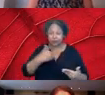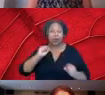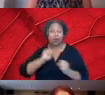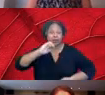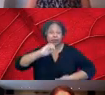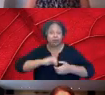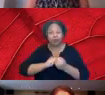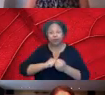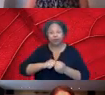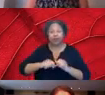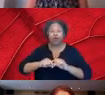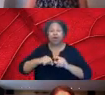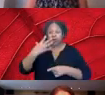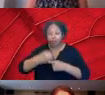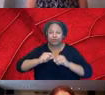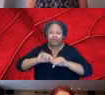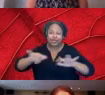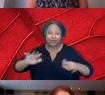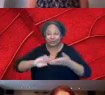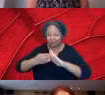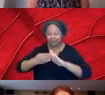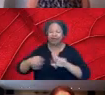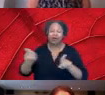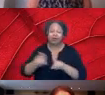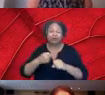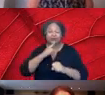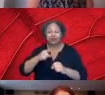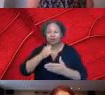culturally diverse communities and creating access to arts and culture.